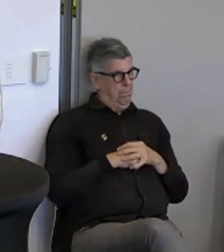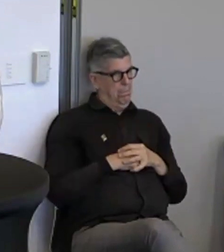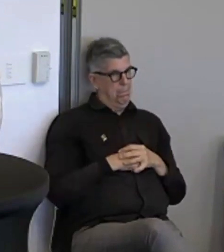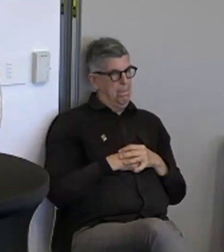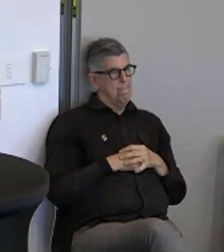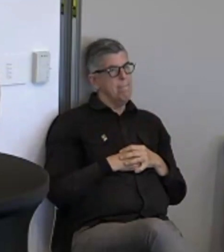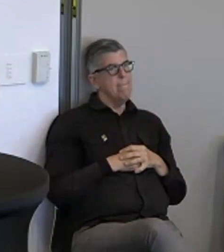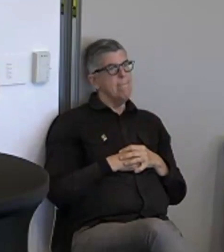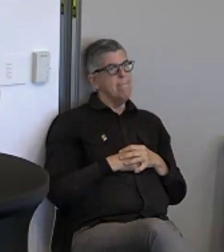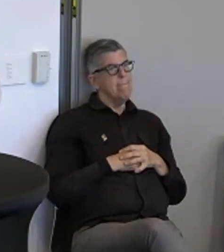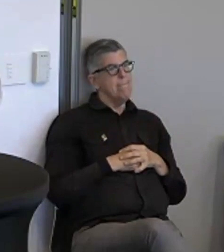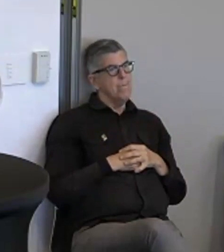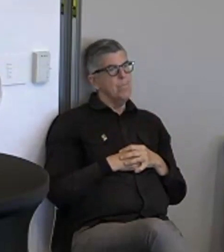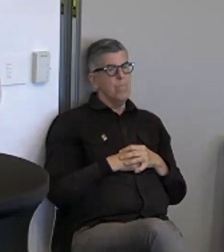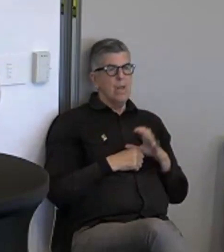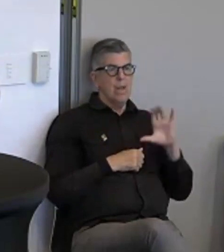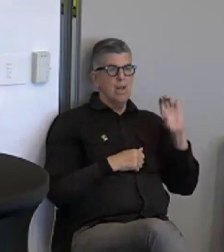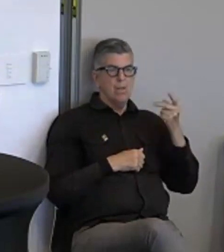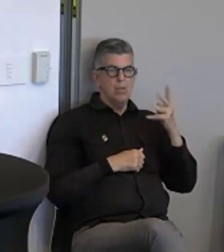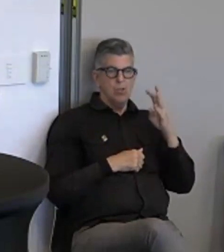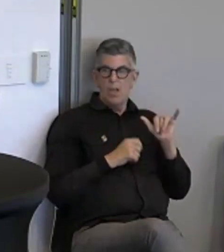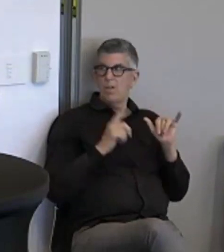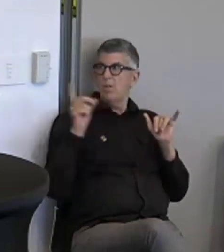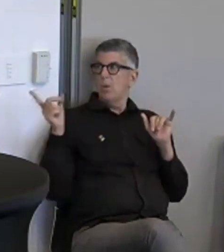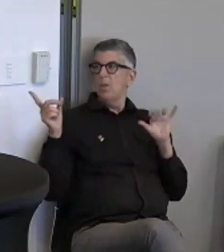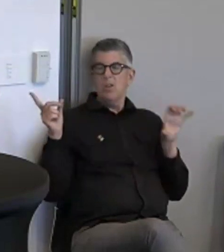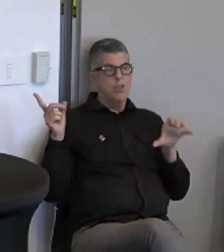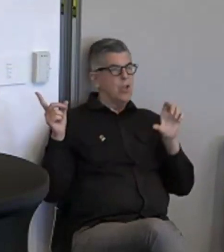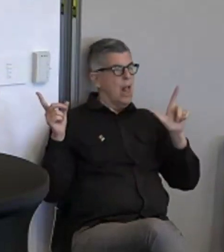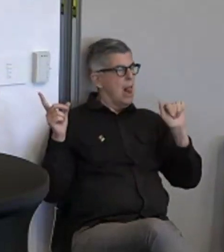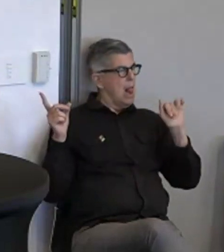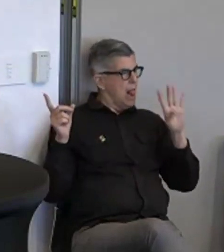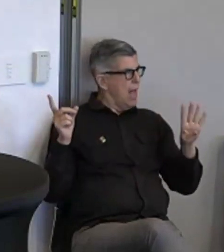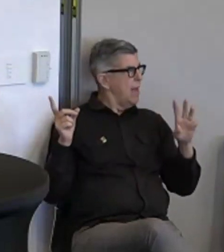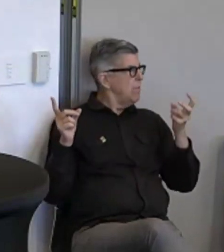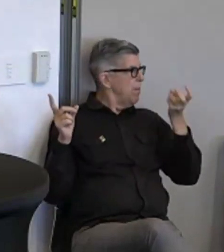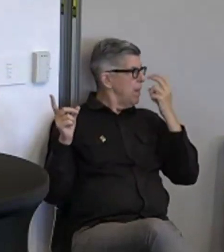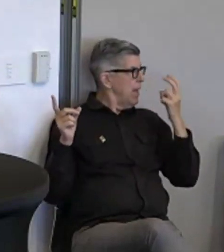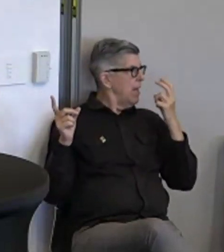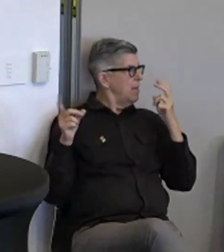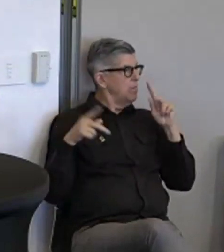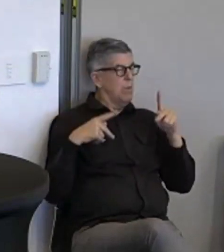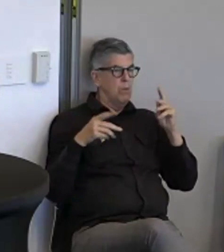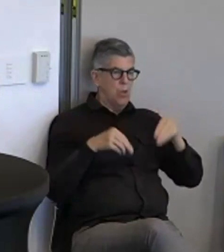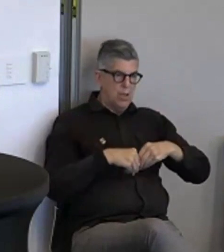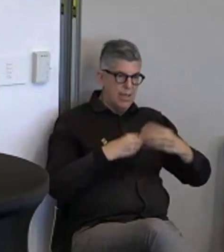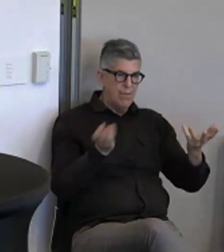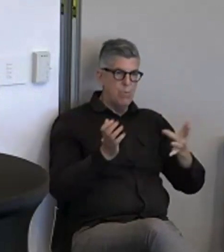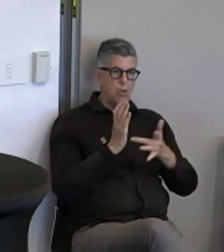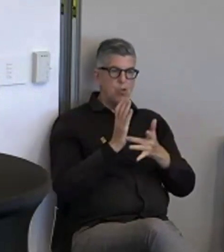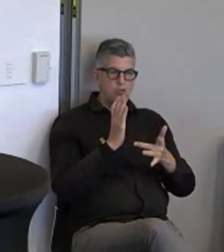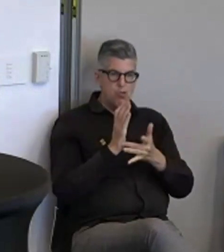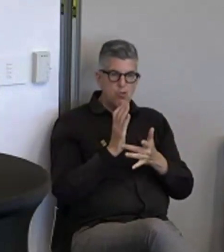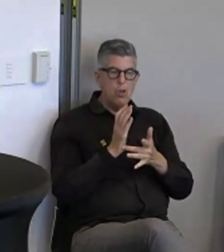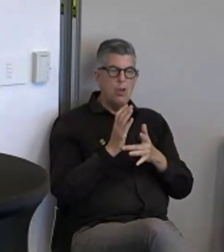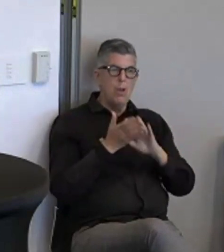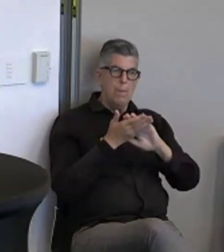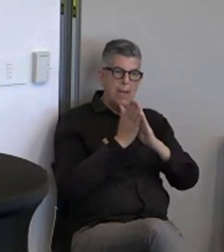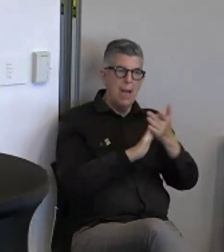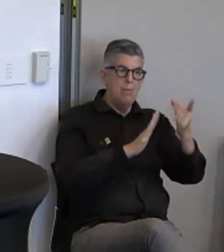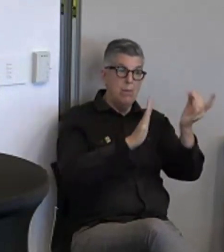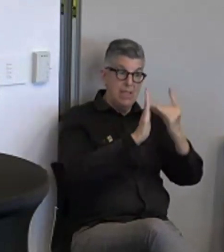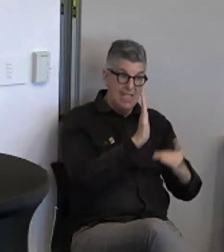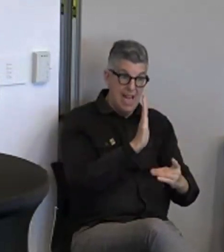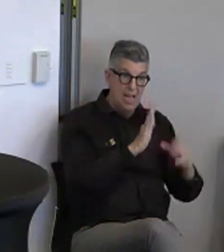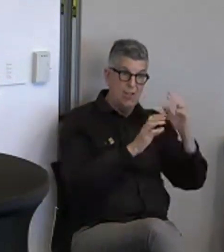With what Chancey is doing at the Dimensions Lab and getting blind people the tools and skills and mindset to also be designers and